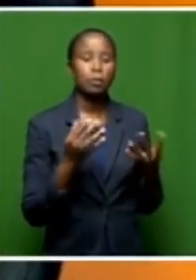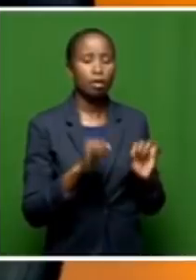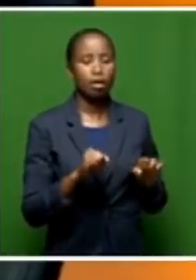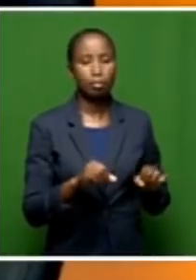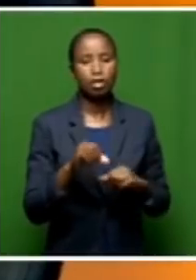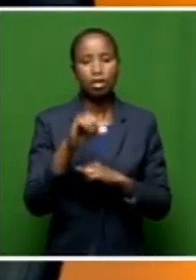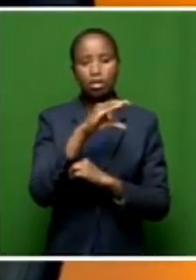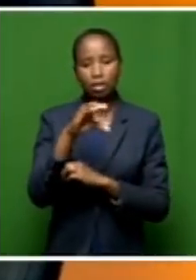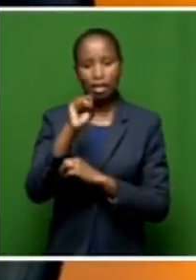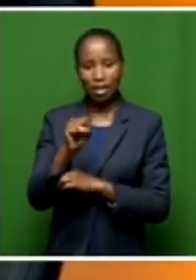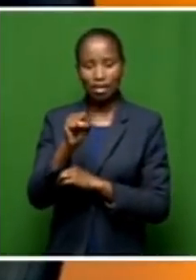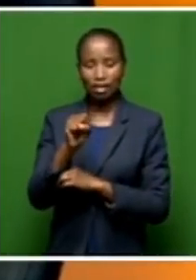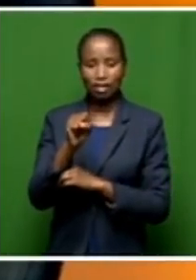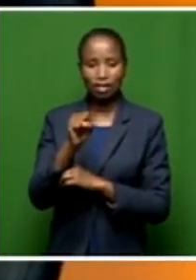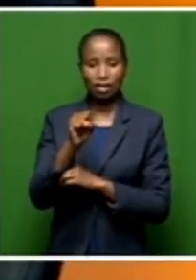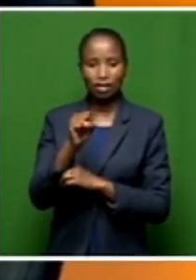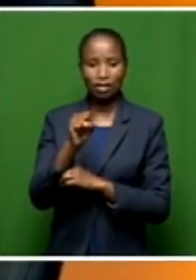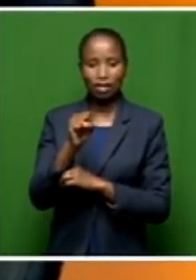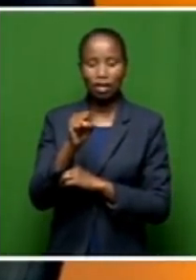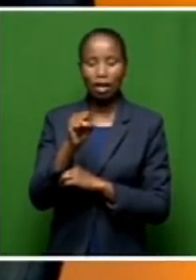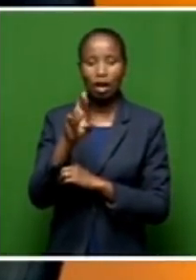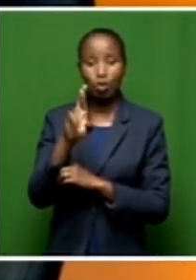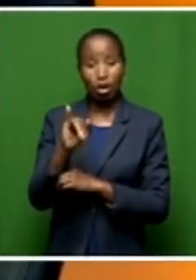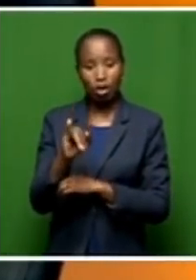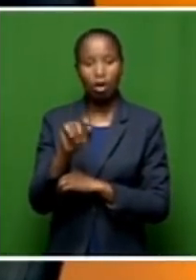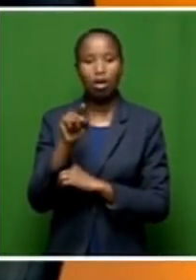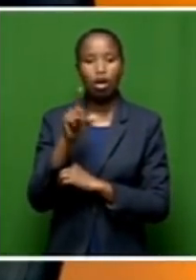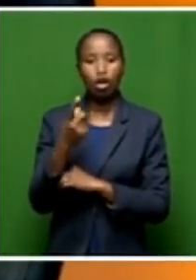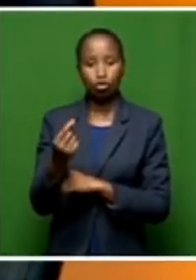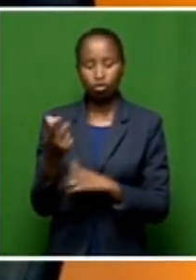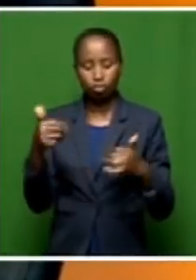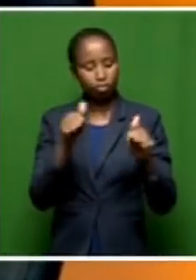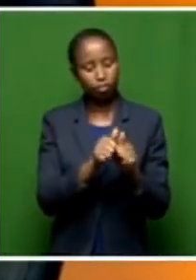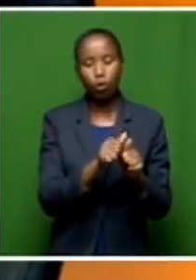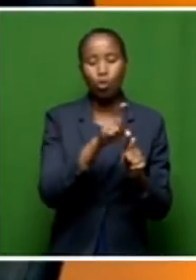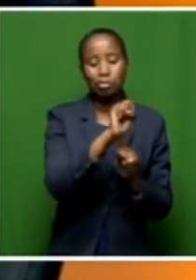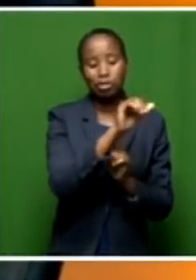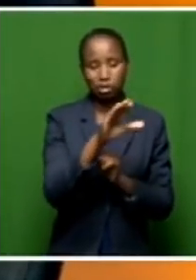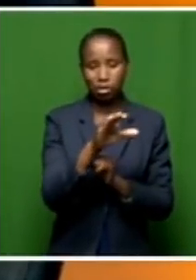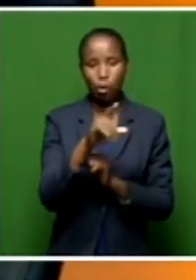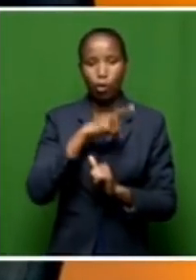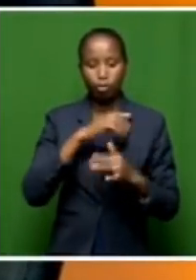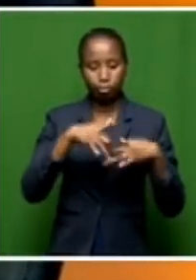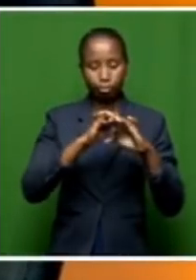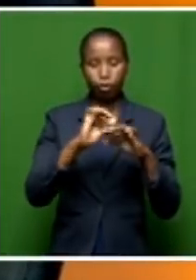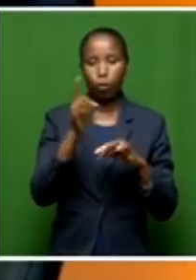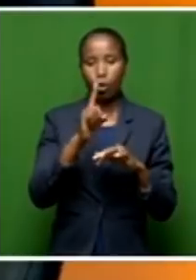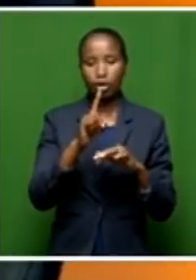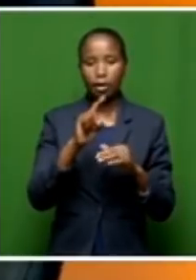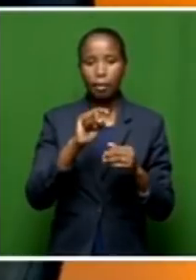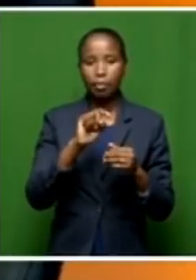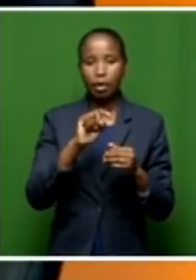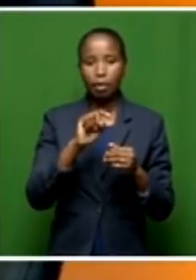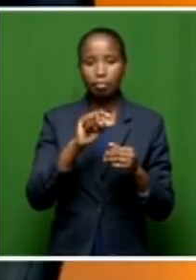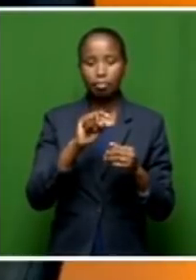in partnership with the SABC, have developed a mathematical model which is able to quite accurately